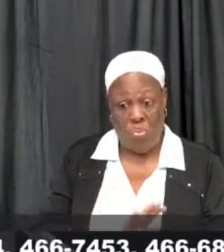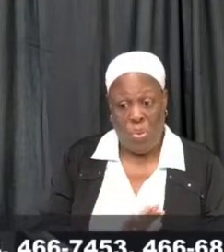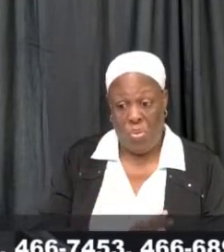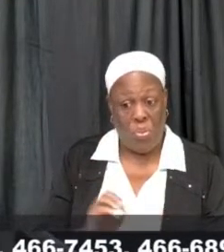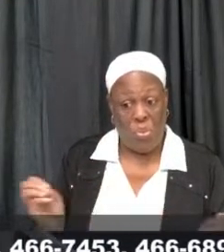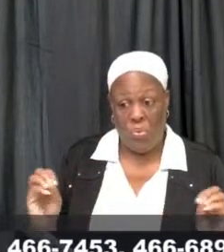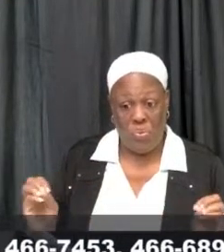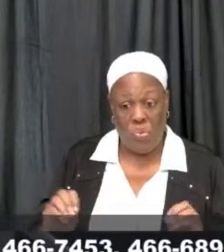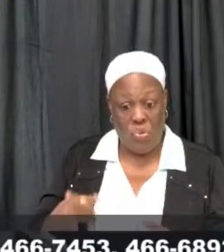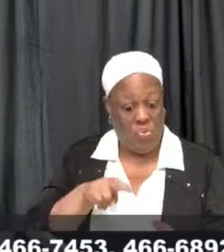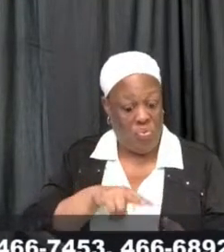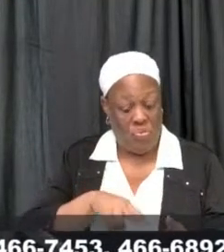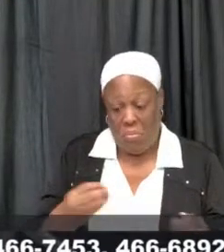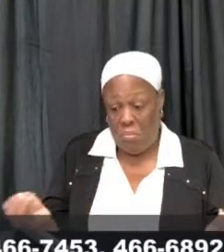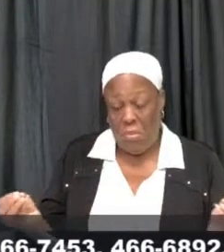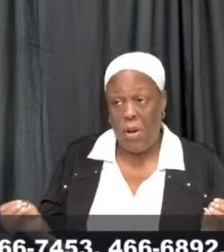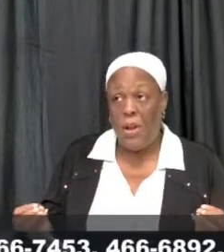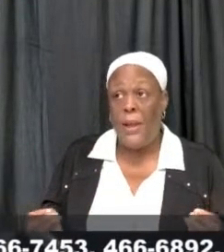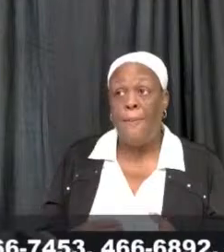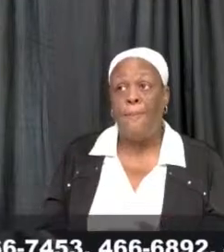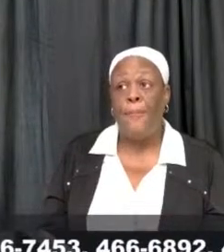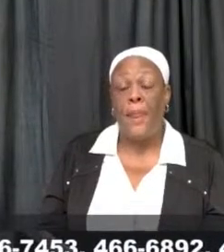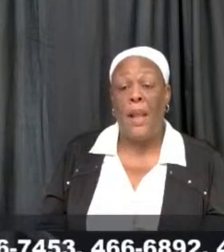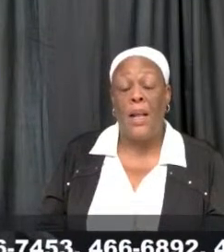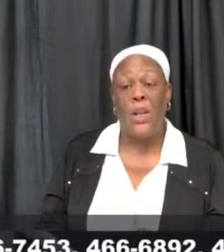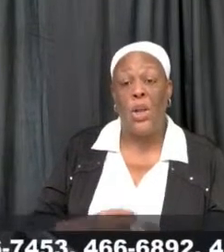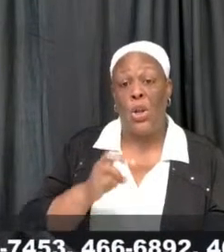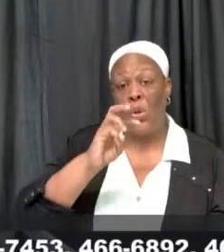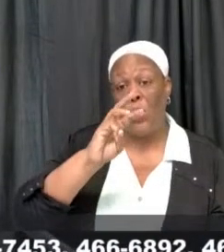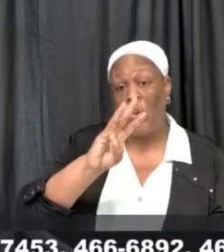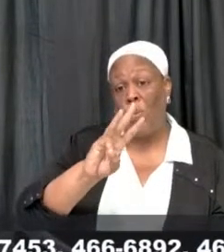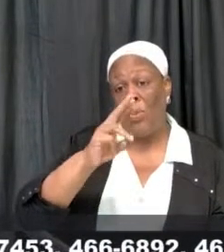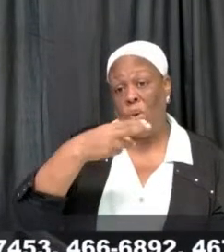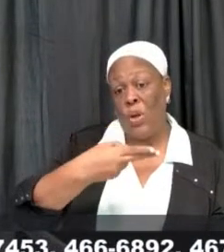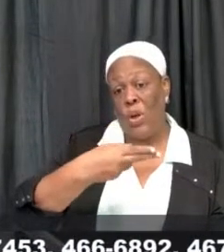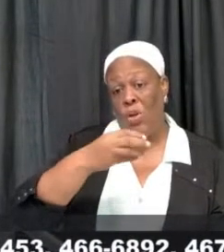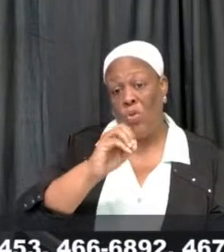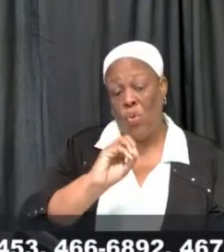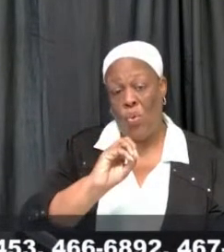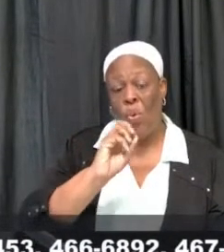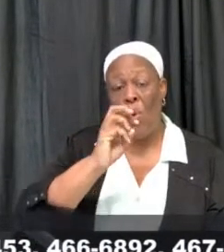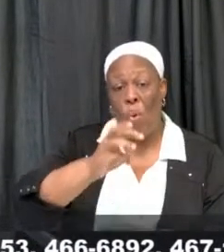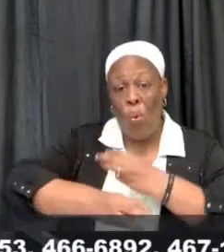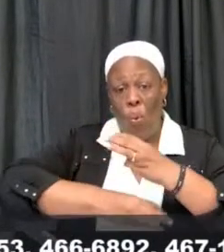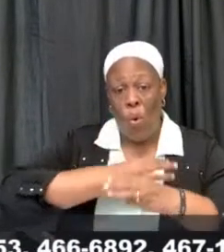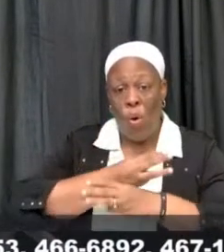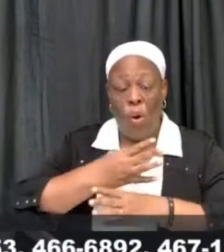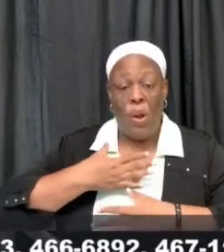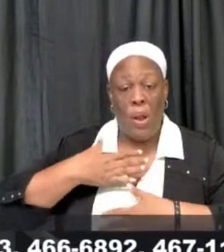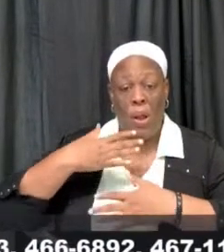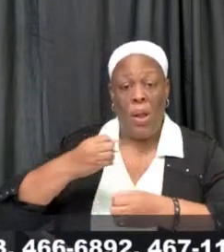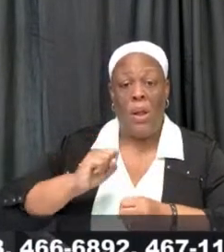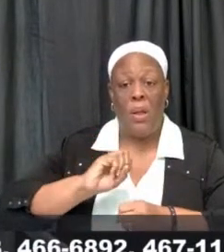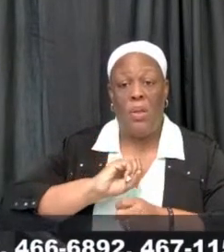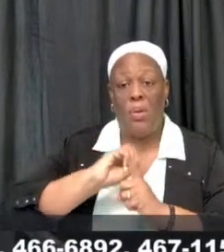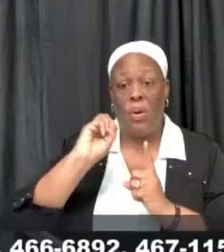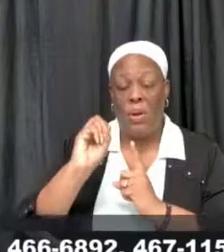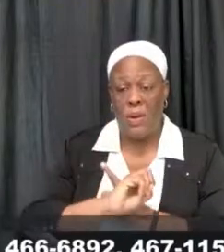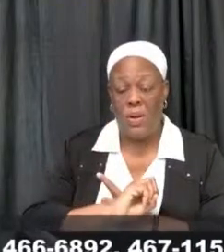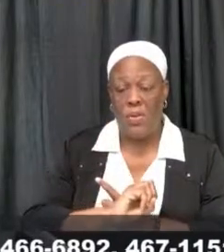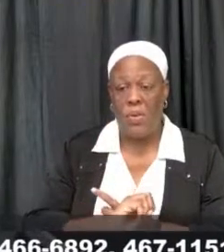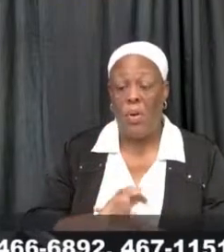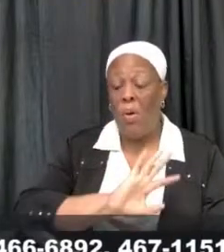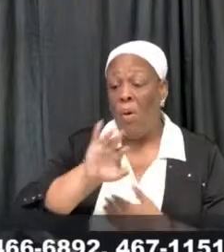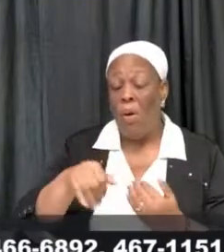matter. Further, the World Health Organization, the relevant international body, which